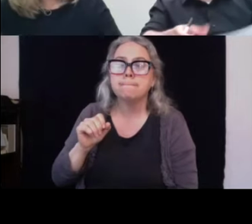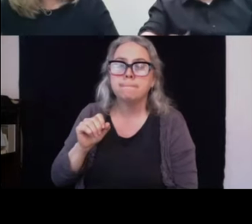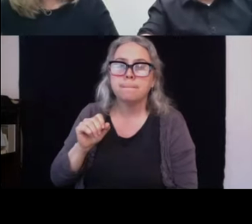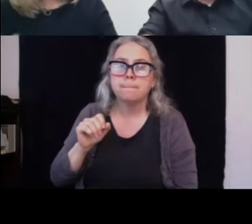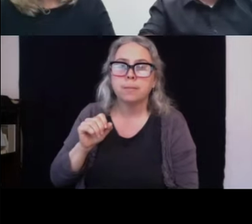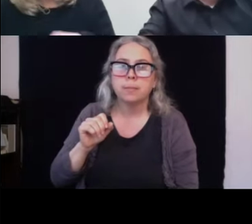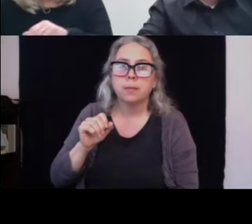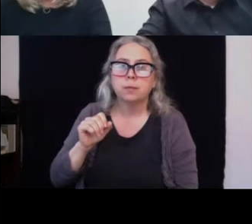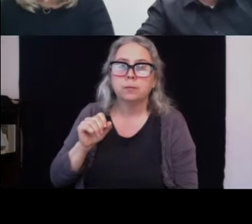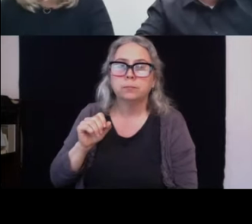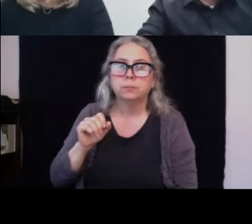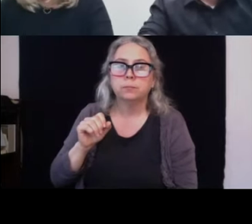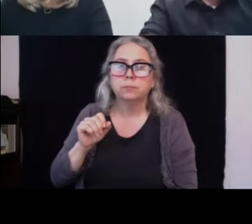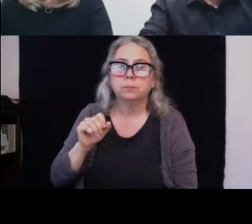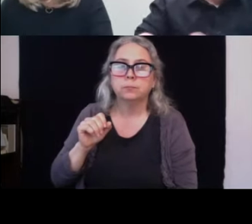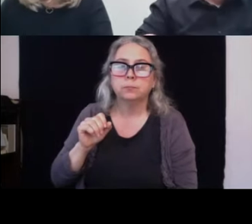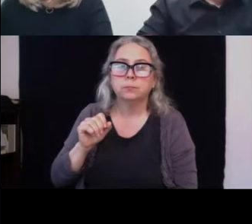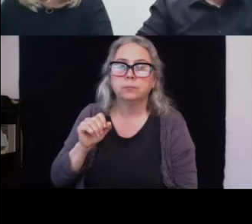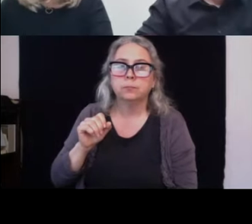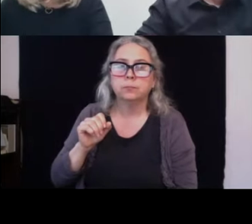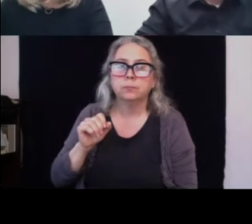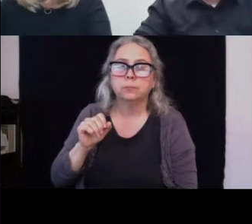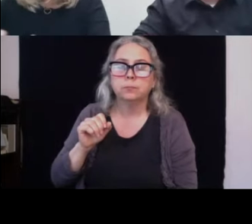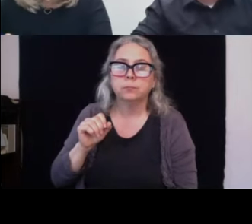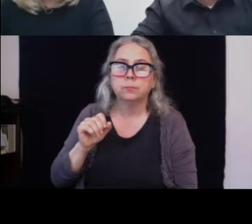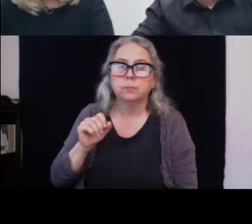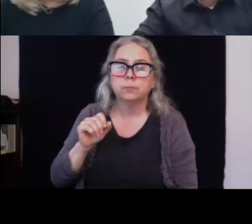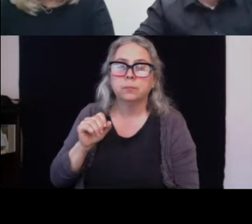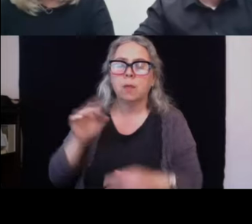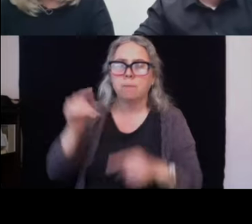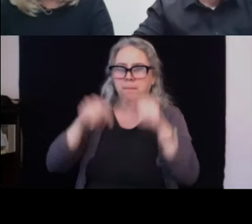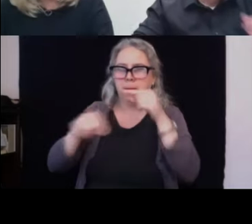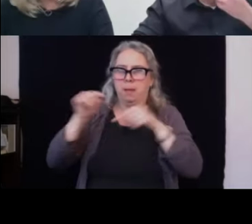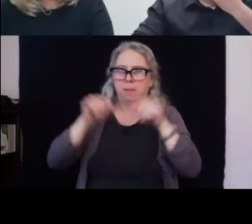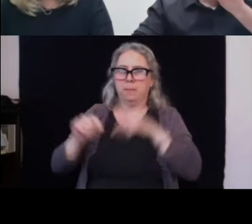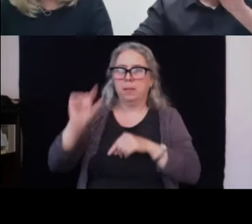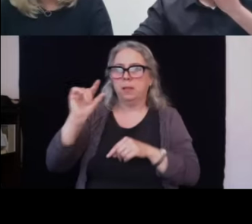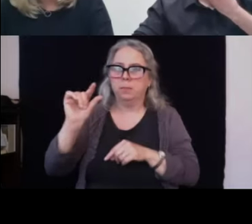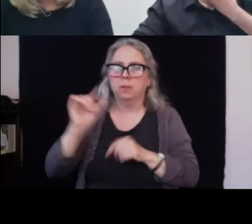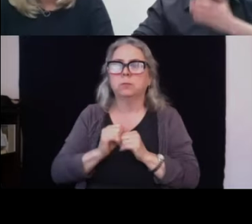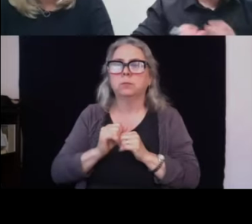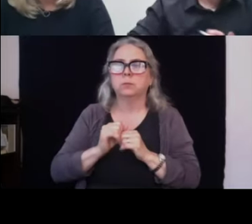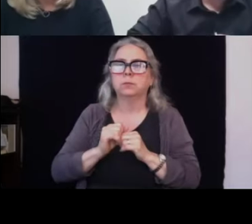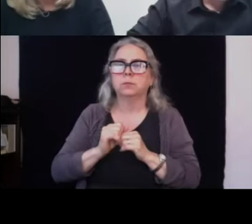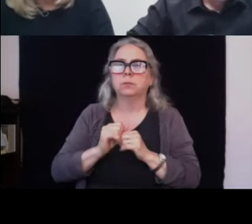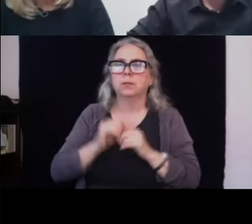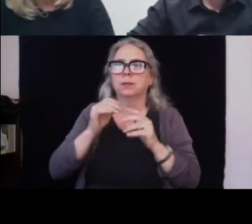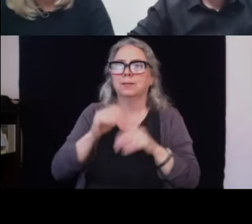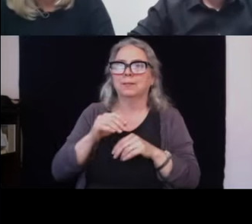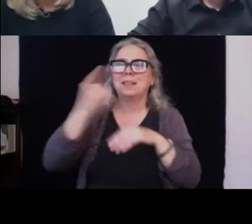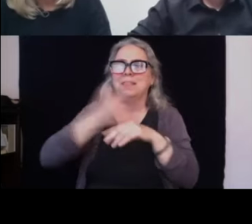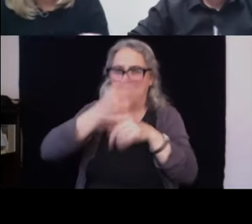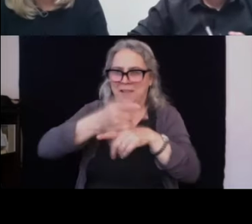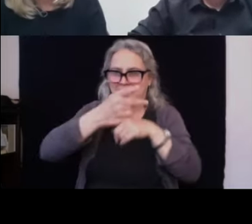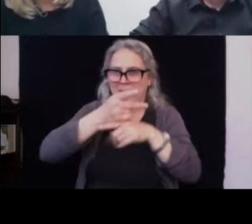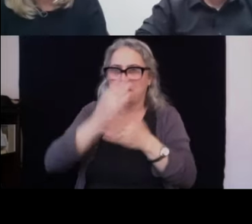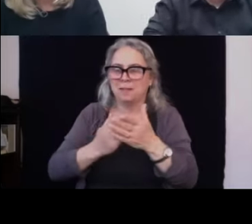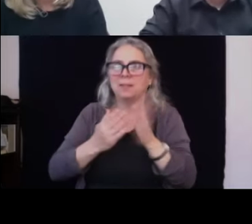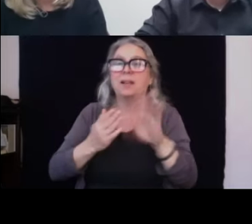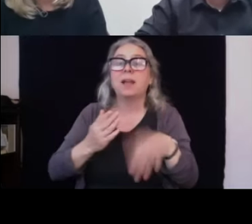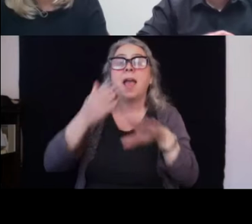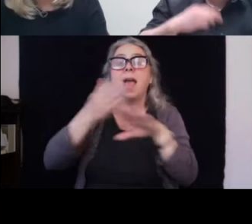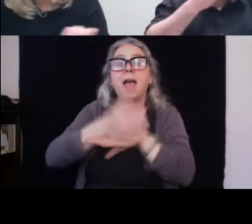sorry, misplaced here. I'm going to back up just a little bit onto the MaineCare piece. Apologize. Once your child